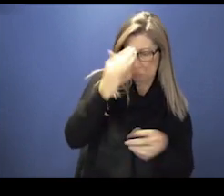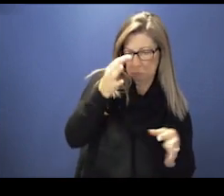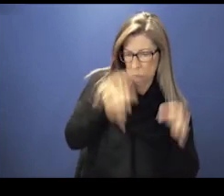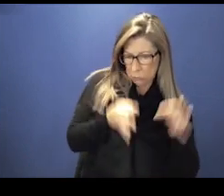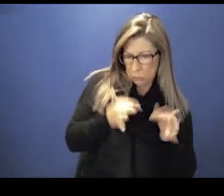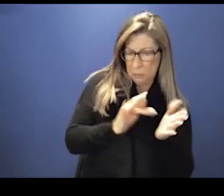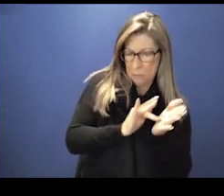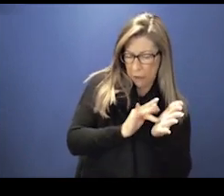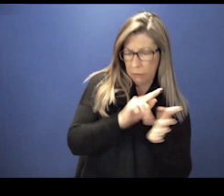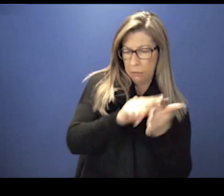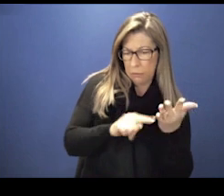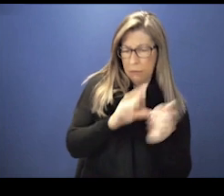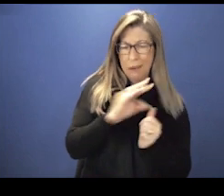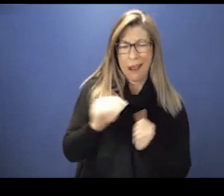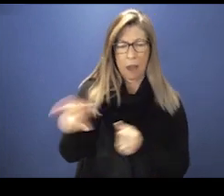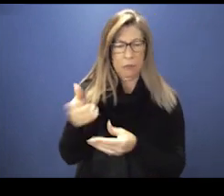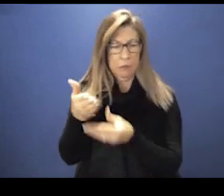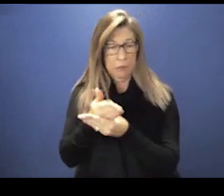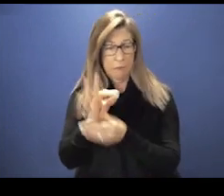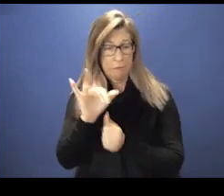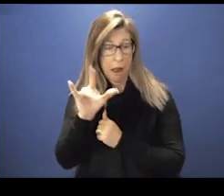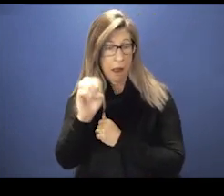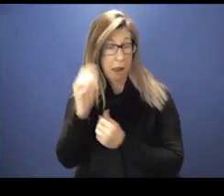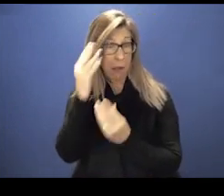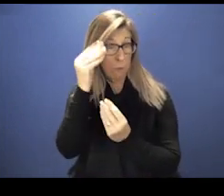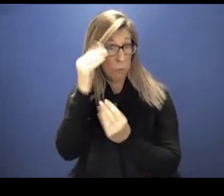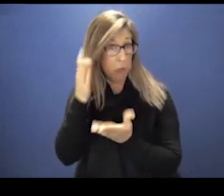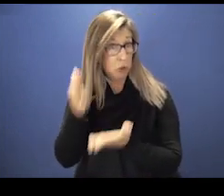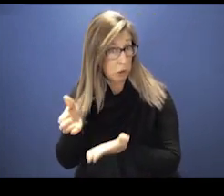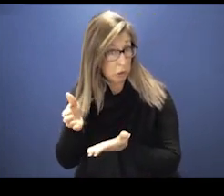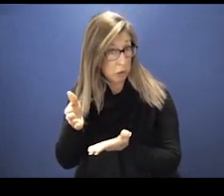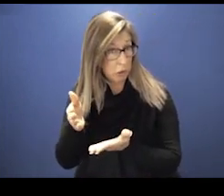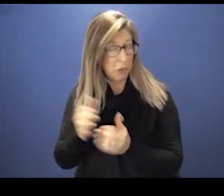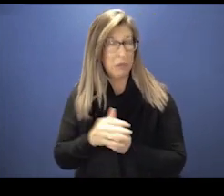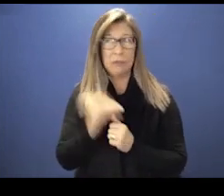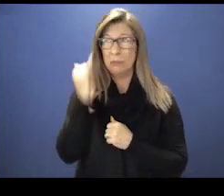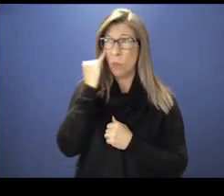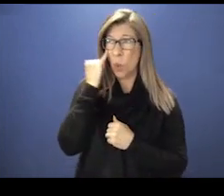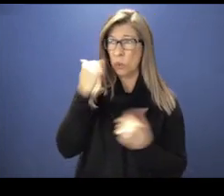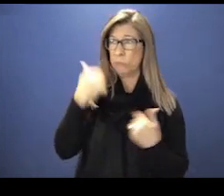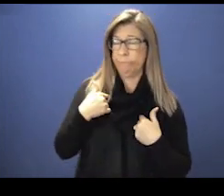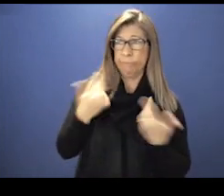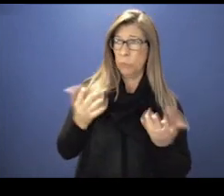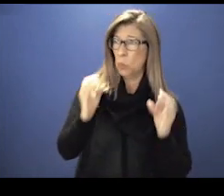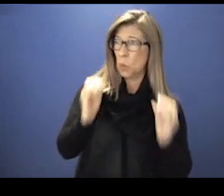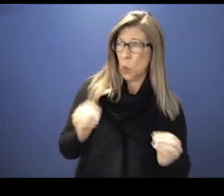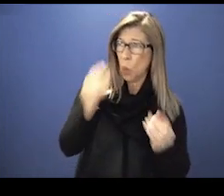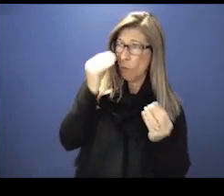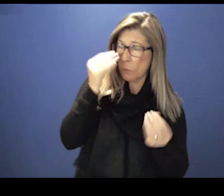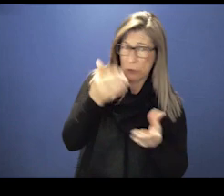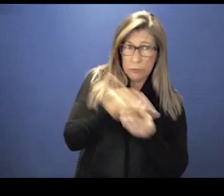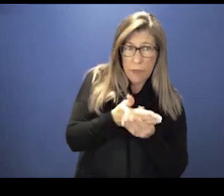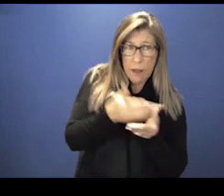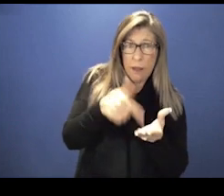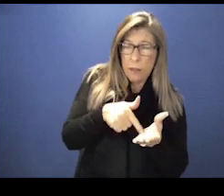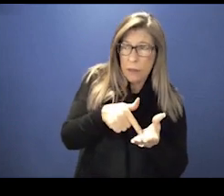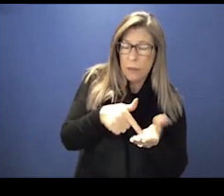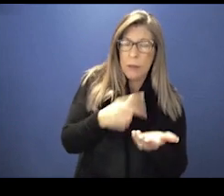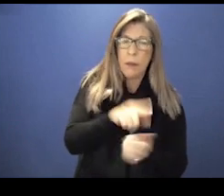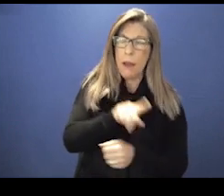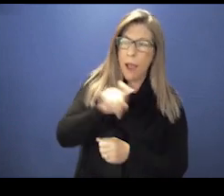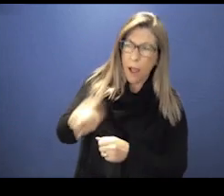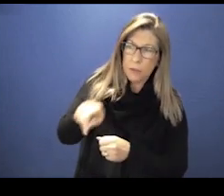and knowledge of their patient as per medical information on file. If you don't have medical information on